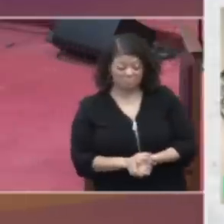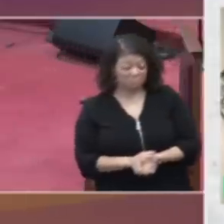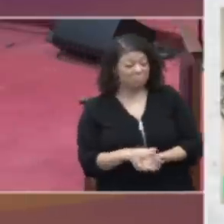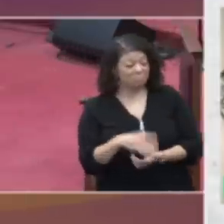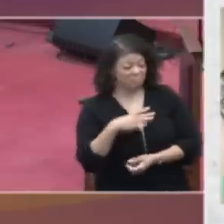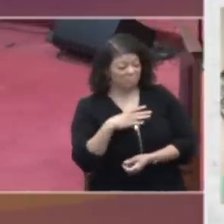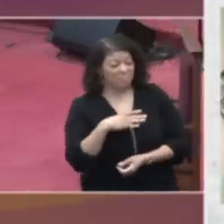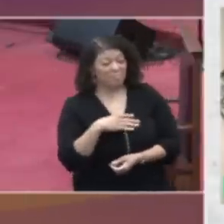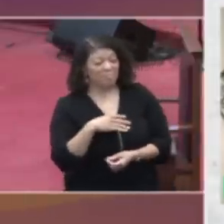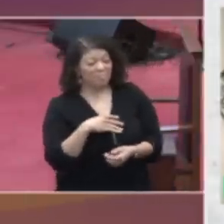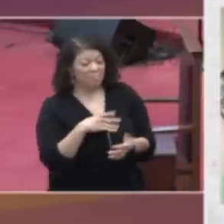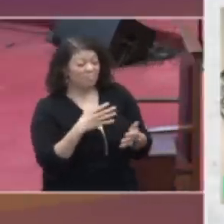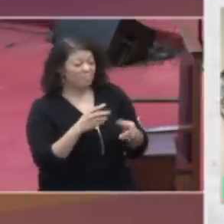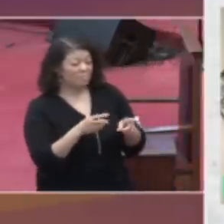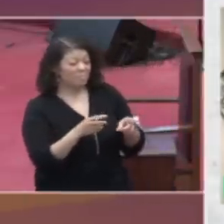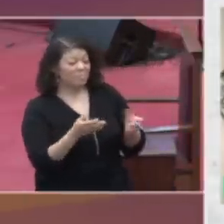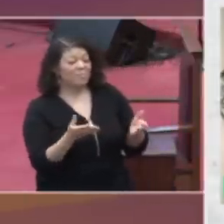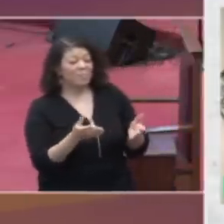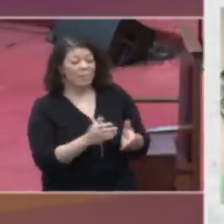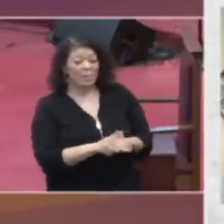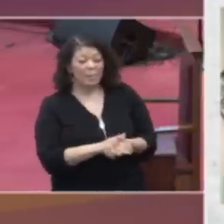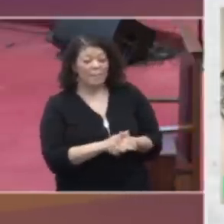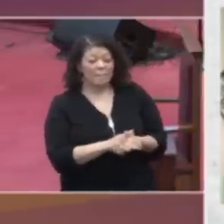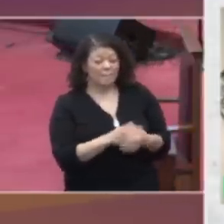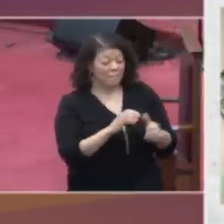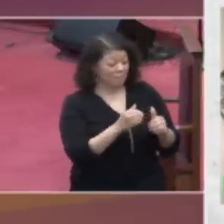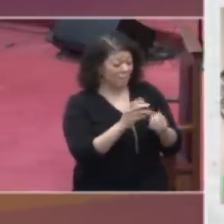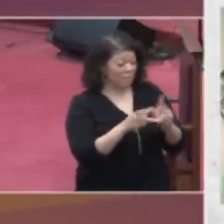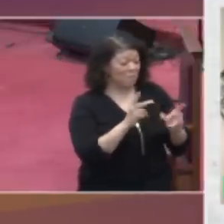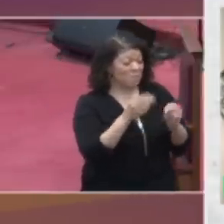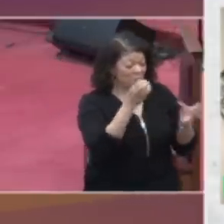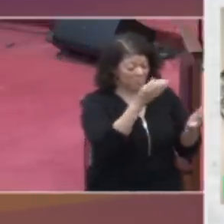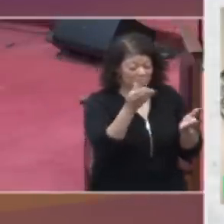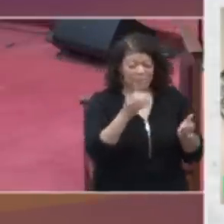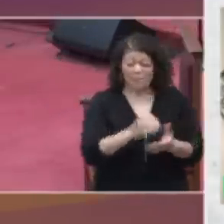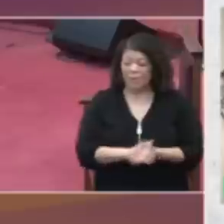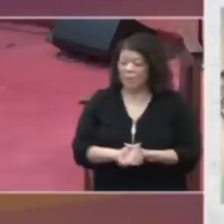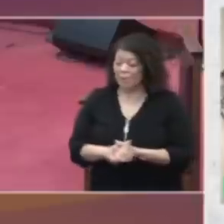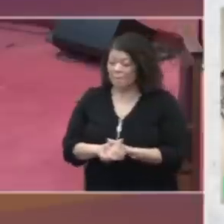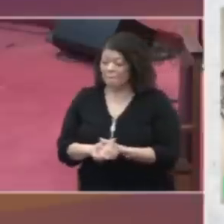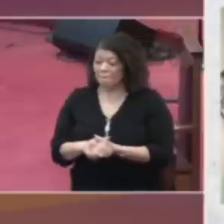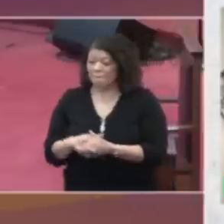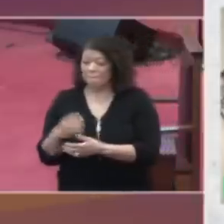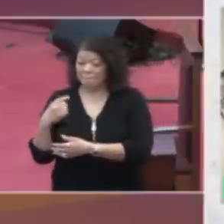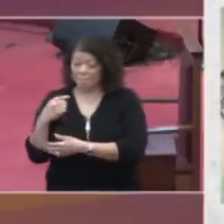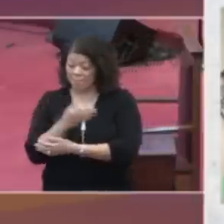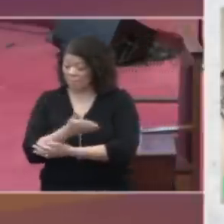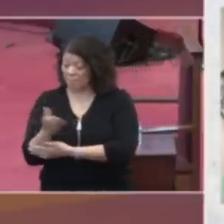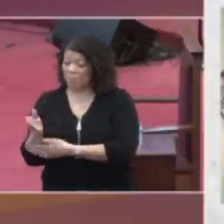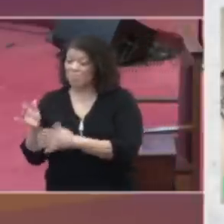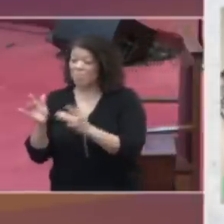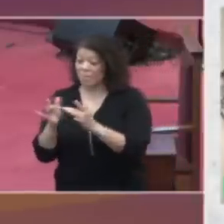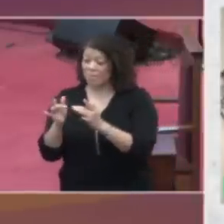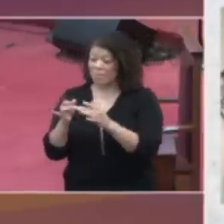after that, how will individuals be notified if they made it or not? You'll be contacted that